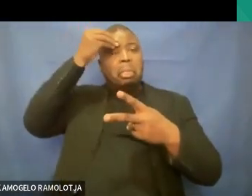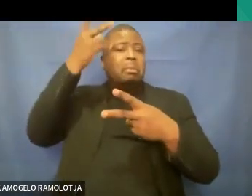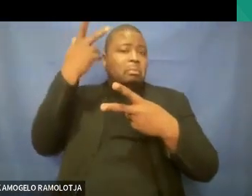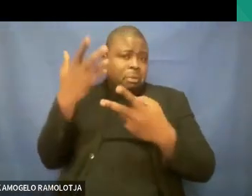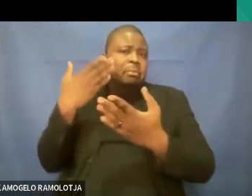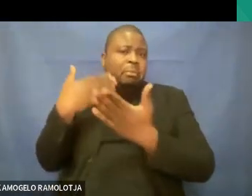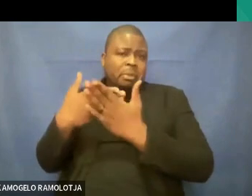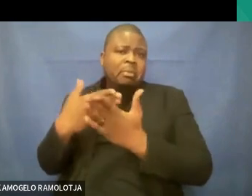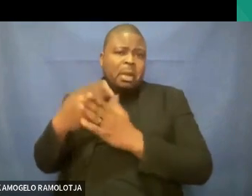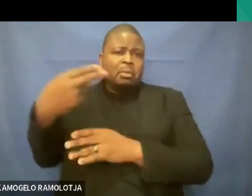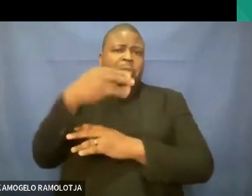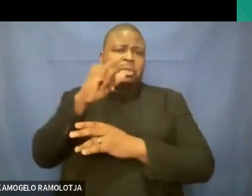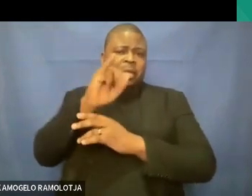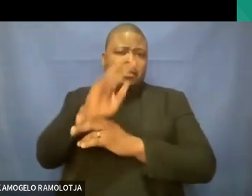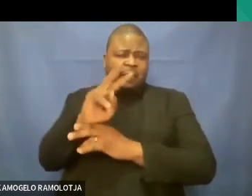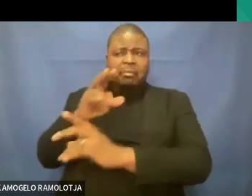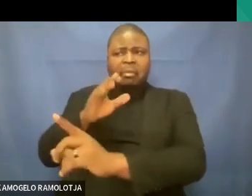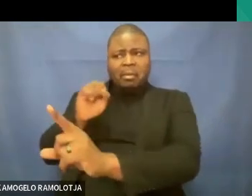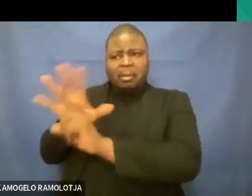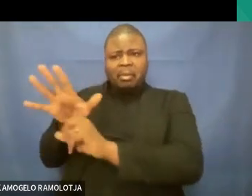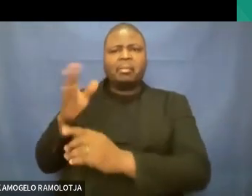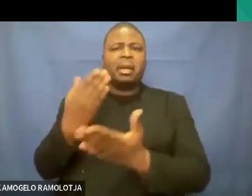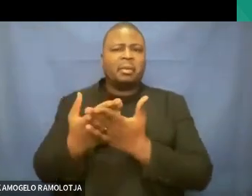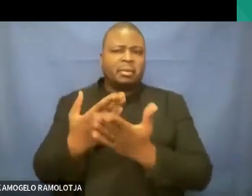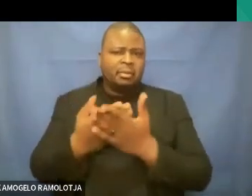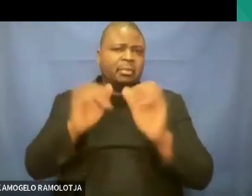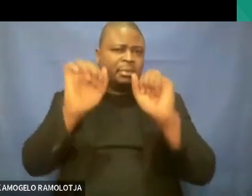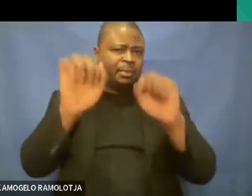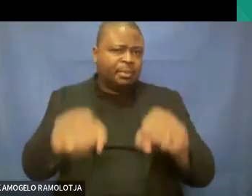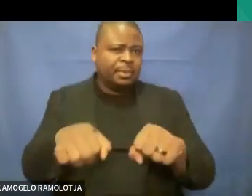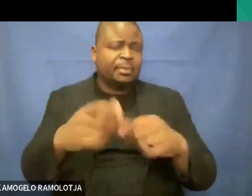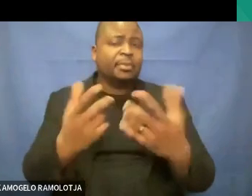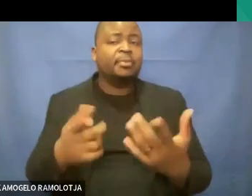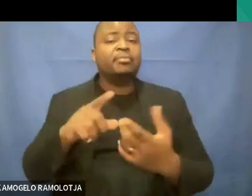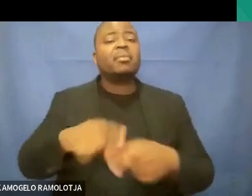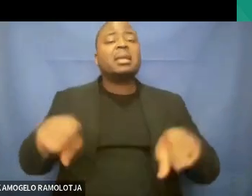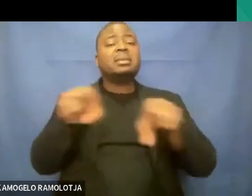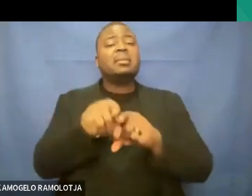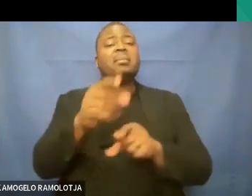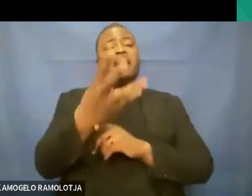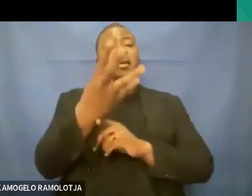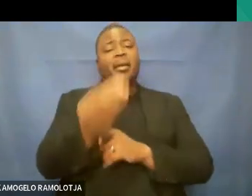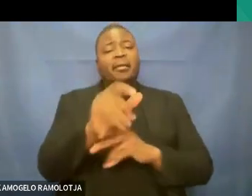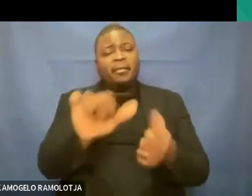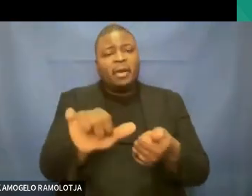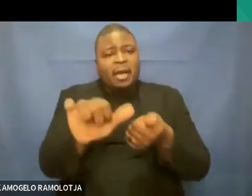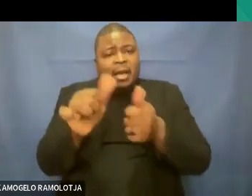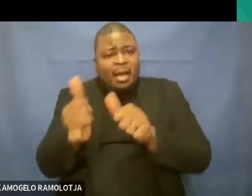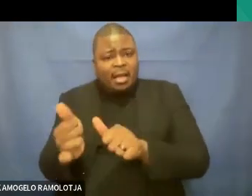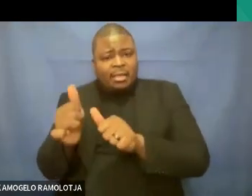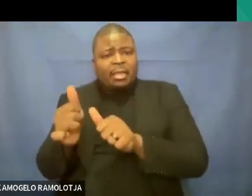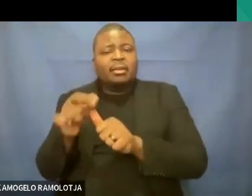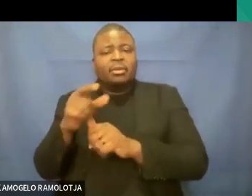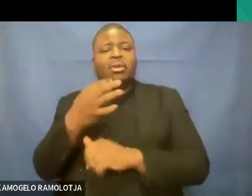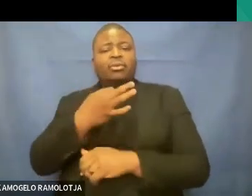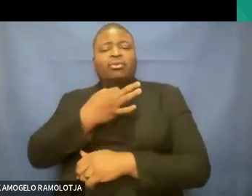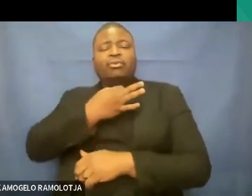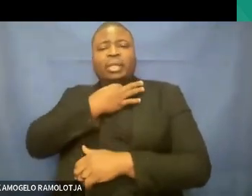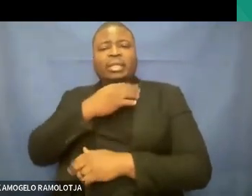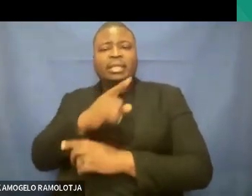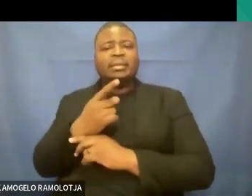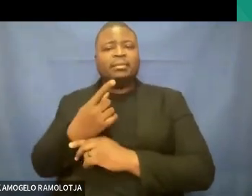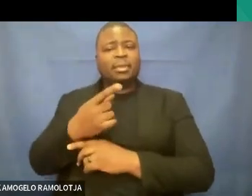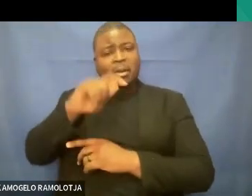AIDS. And also there are some risks that we see in studies that young